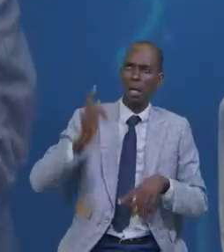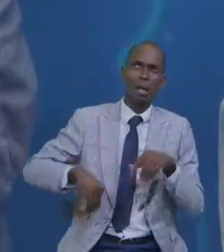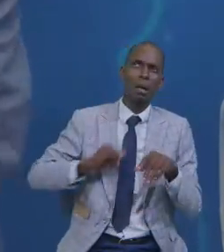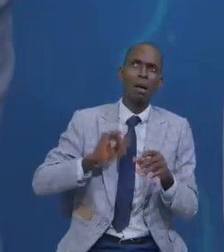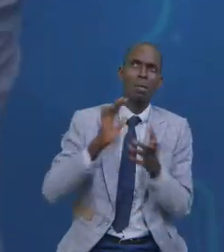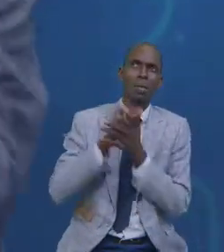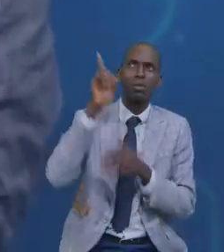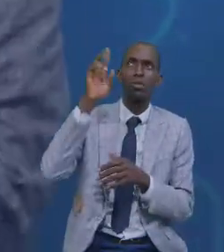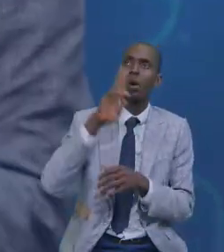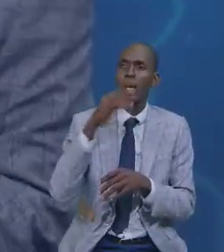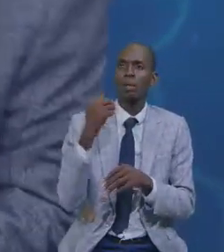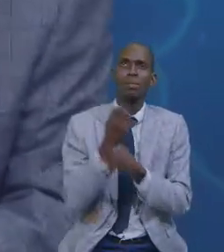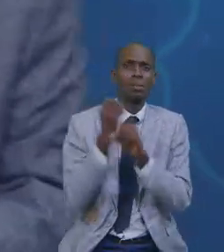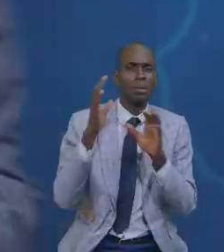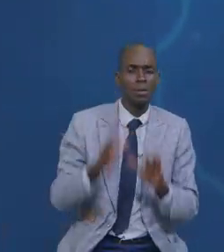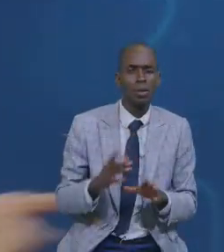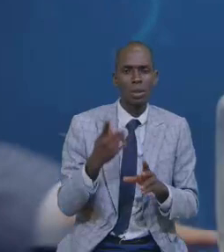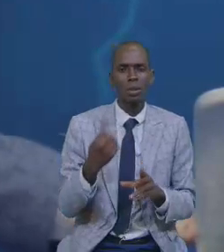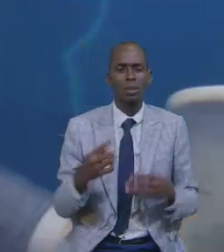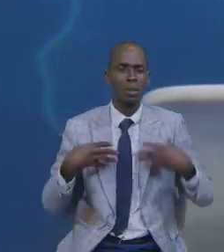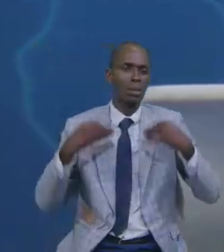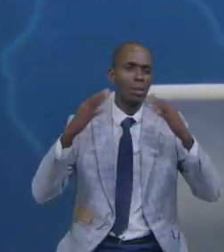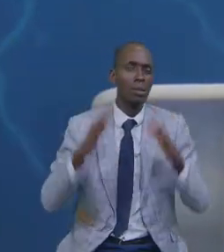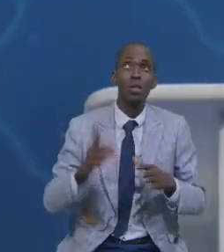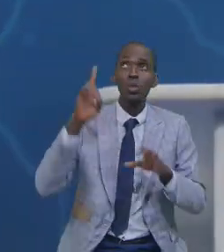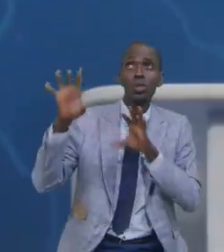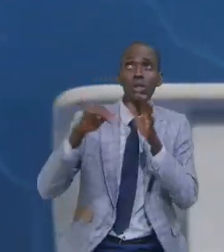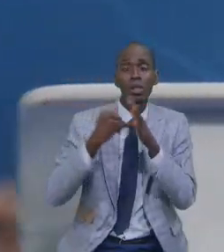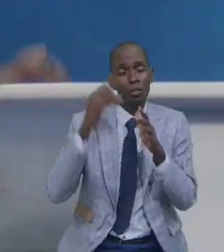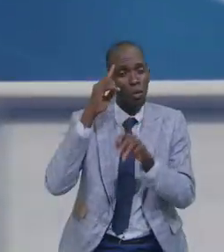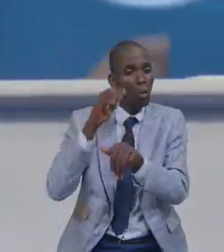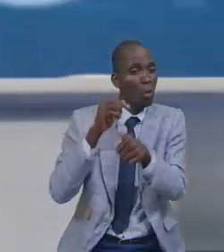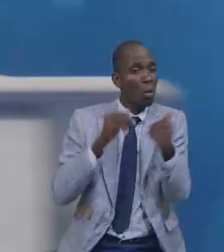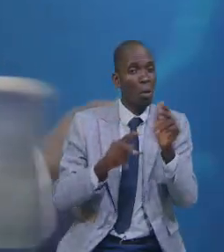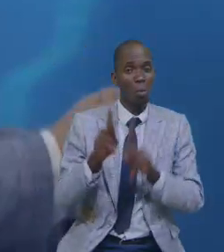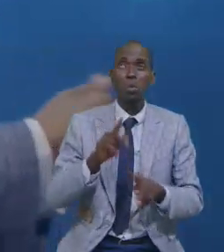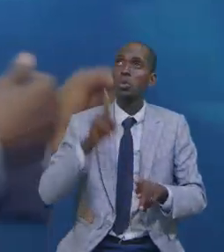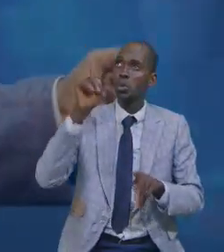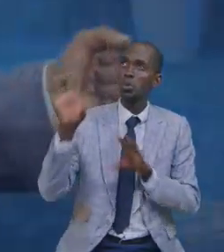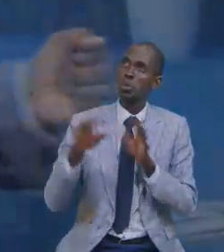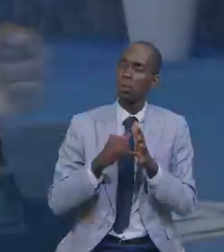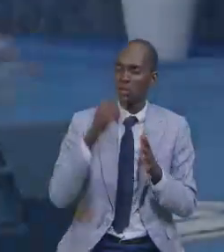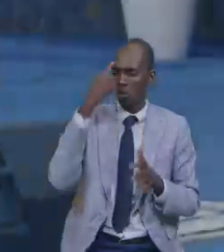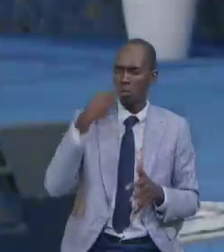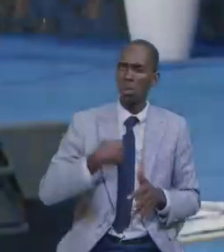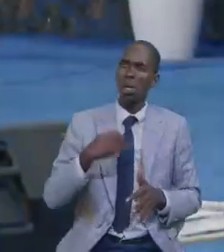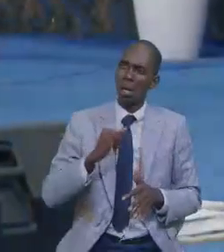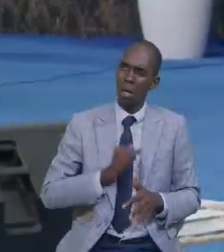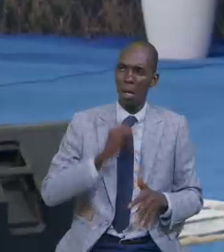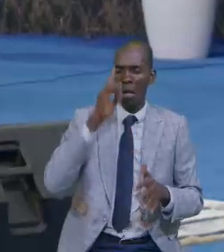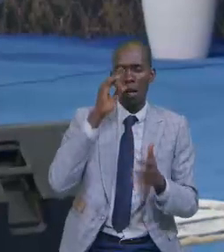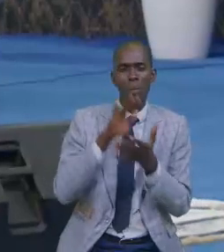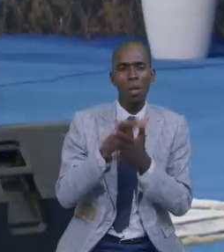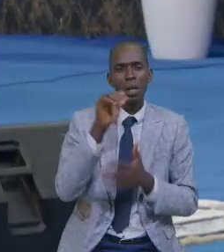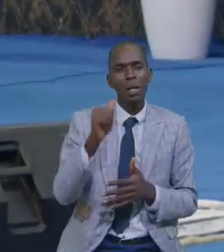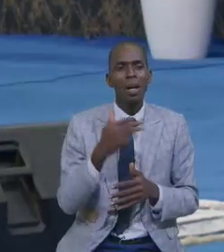healer. You are the deliverer. You have done it for other people. You'll do it for me. I believe. And then something